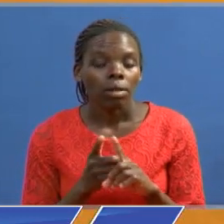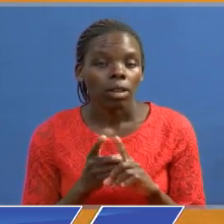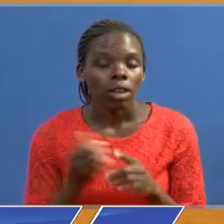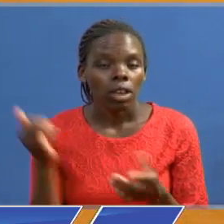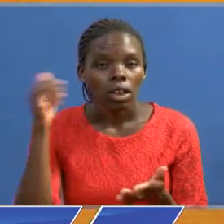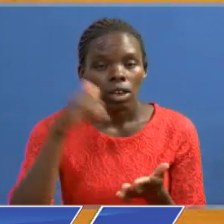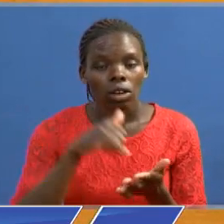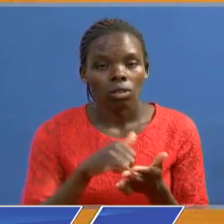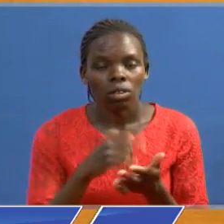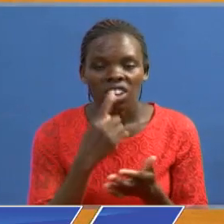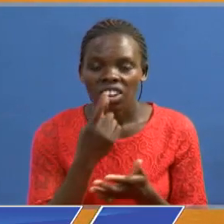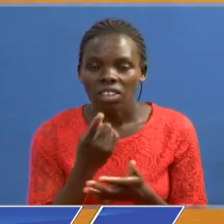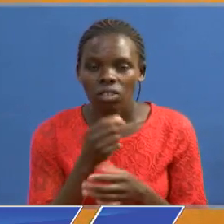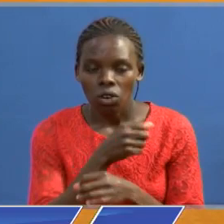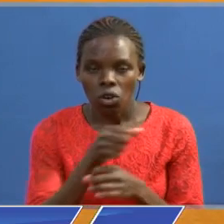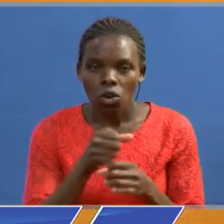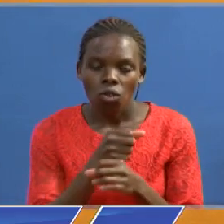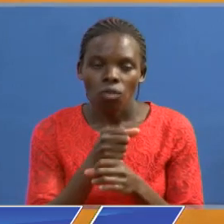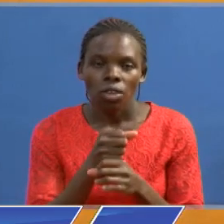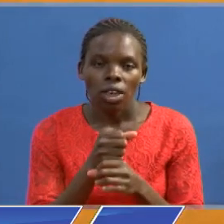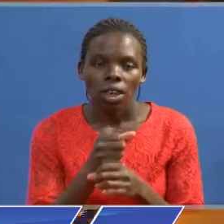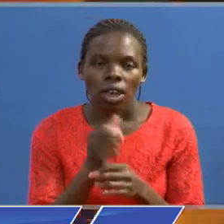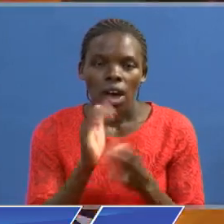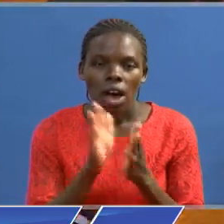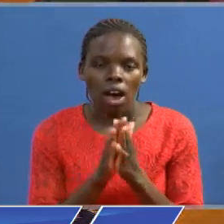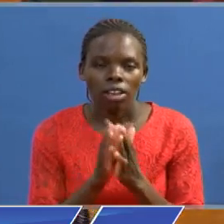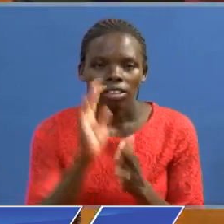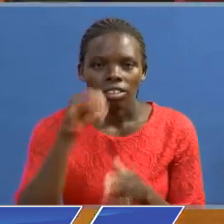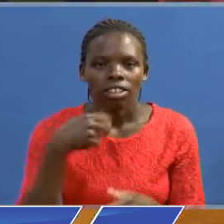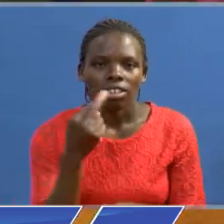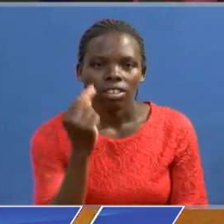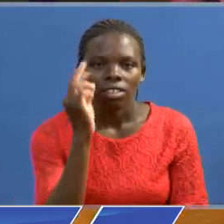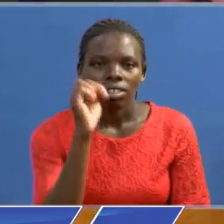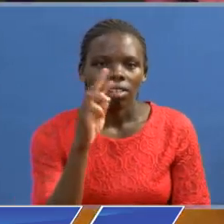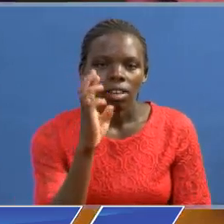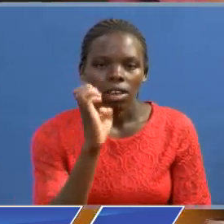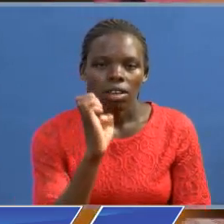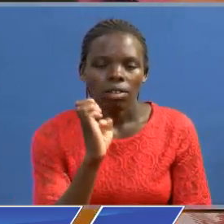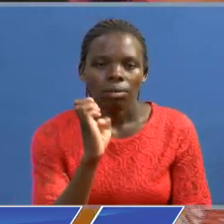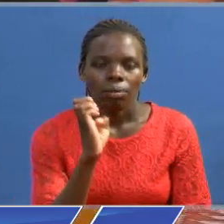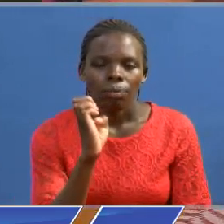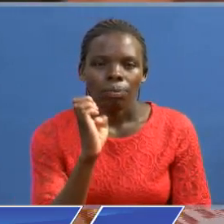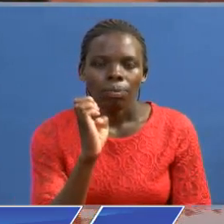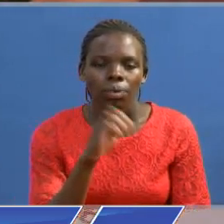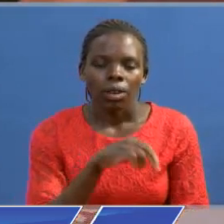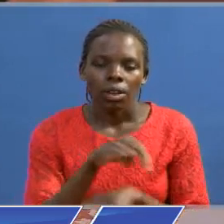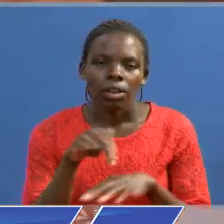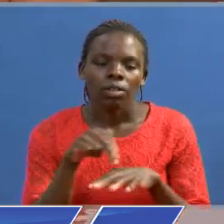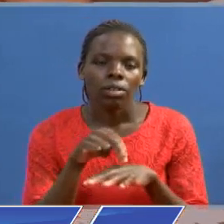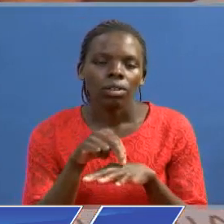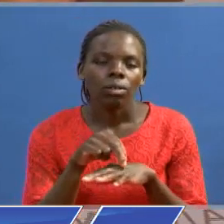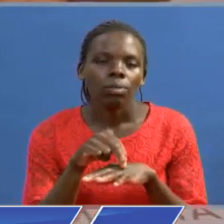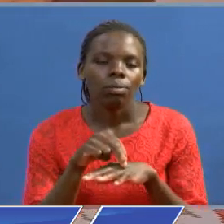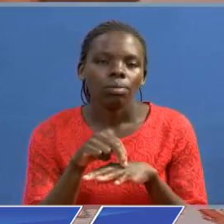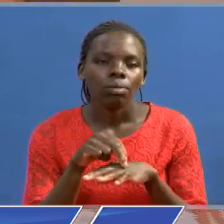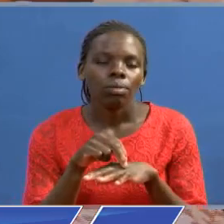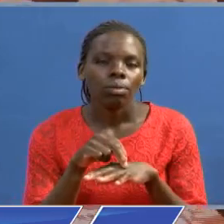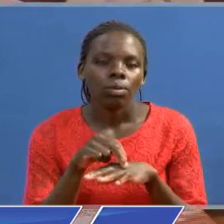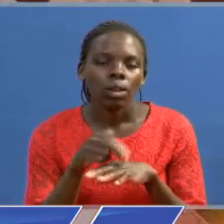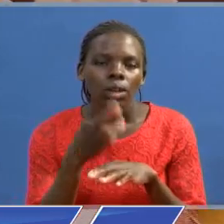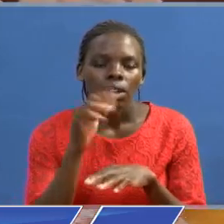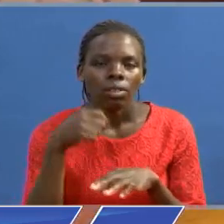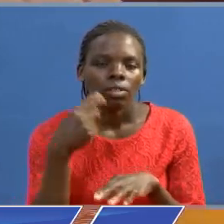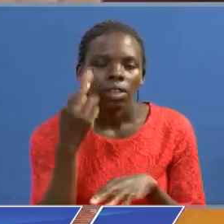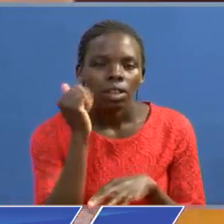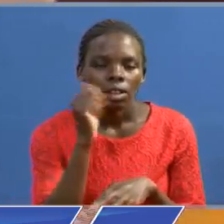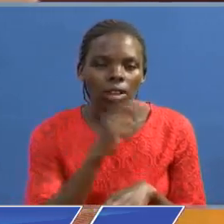including rice, coffee, hibiscus and ginger. Nubia Naturals, to describe it, it's basically handcrafted